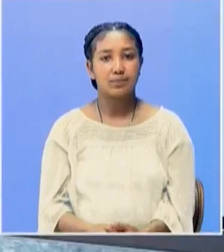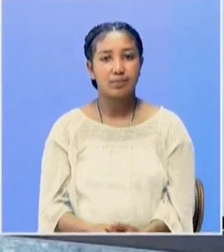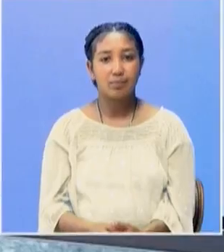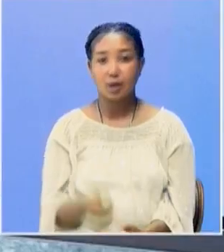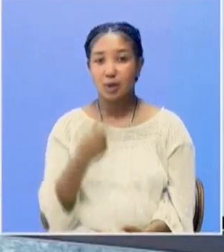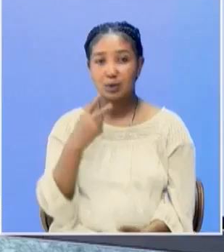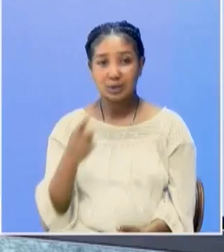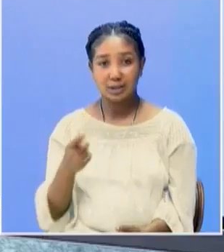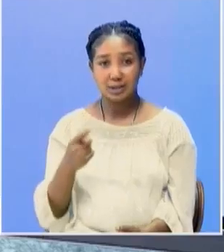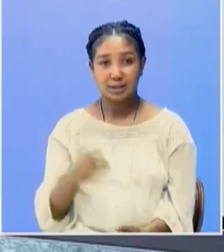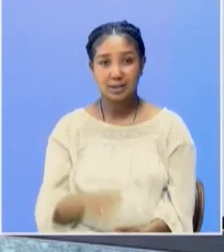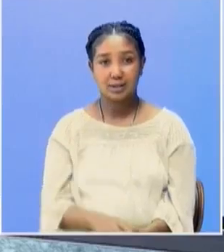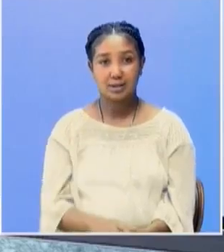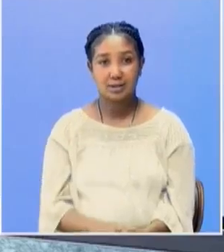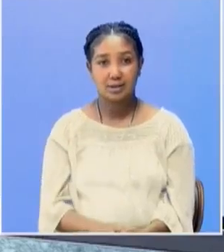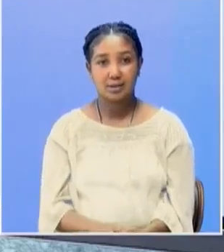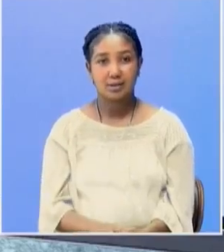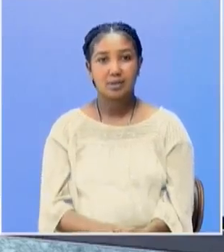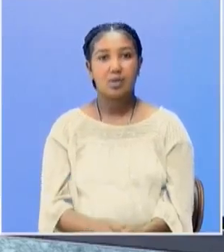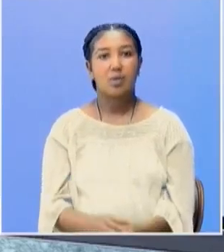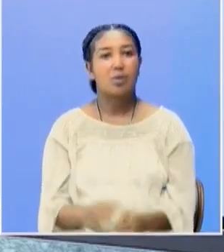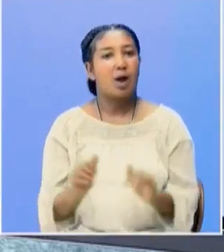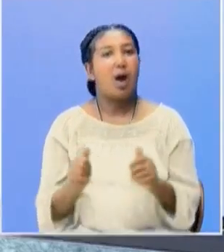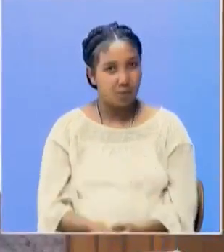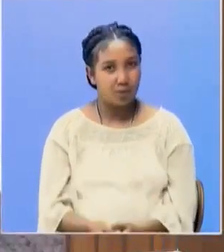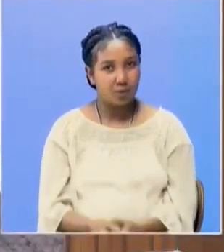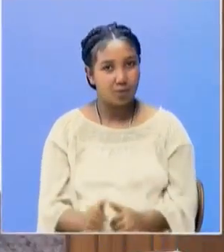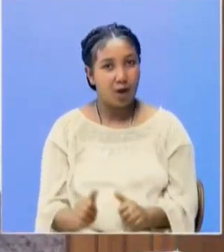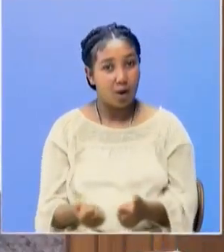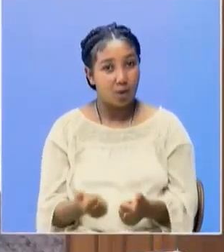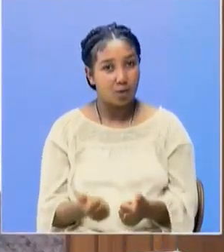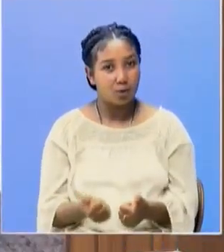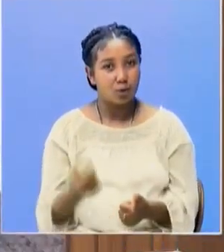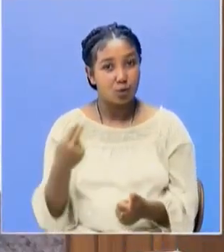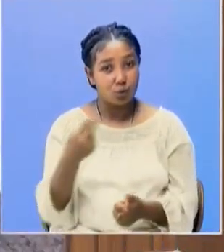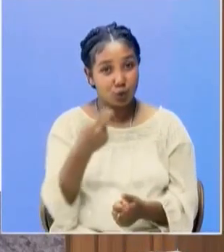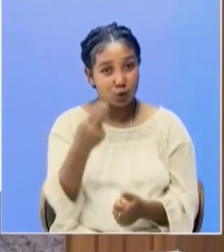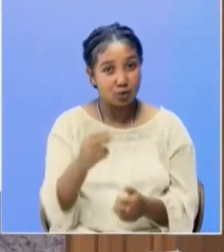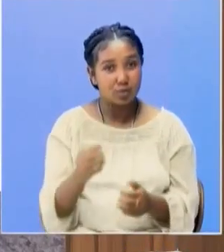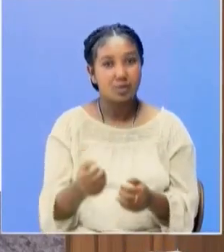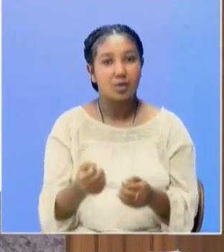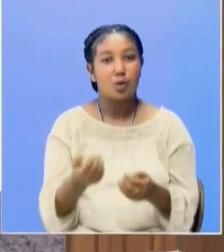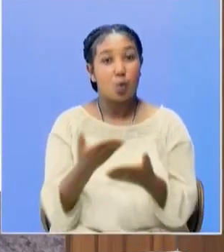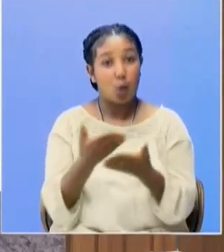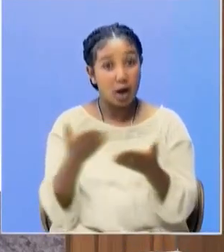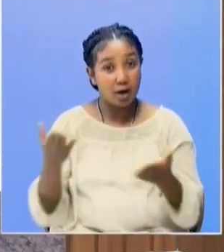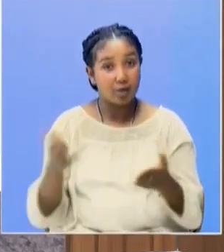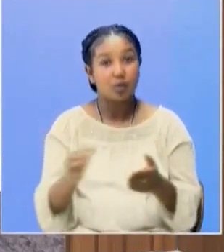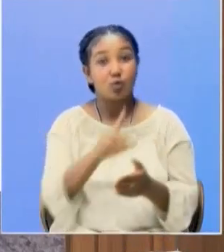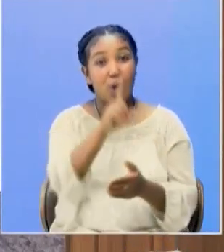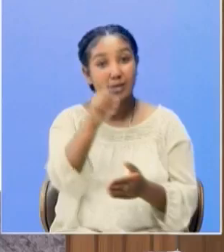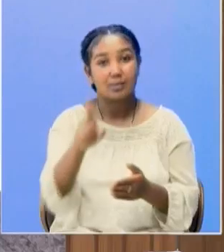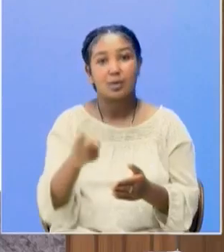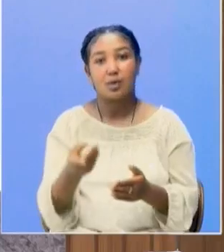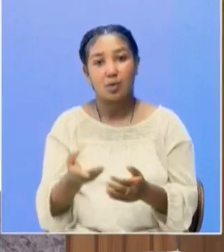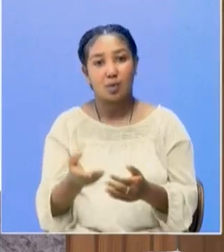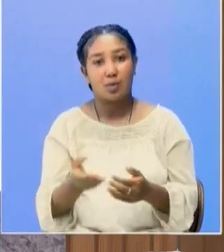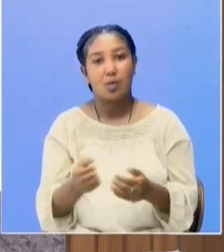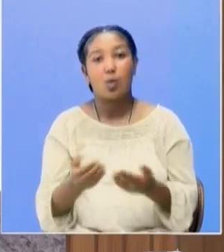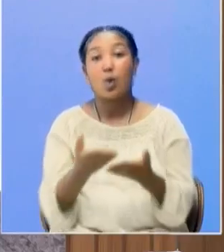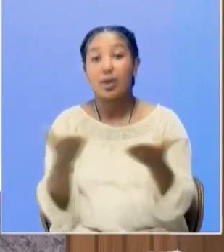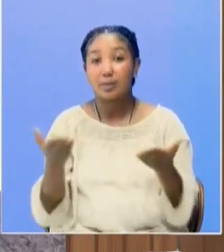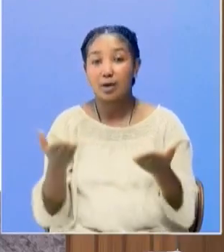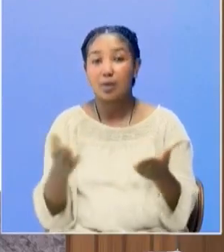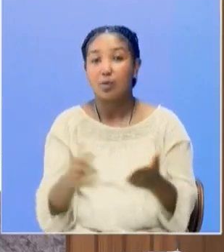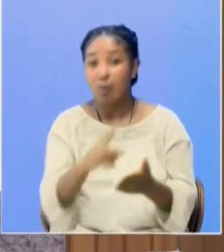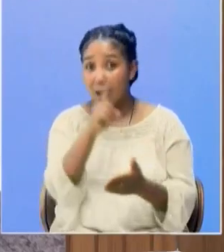Look. What about how? Just we use where to ask about what? Yes,